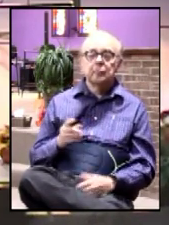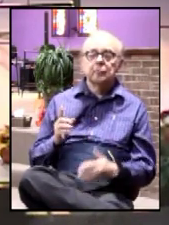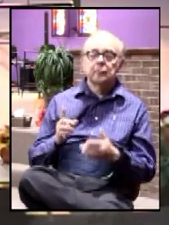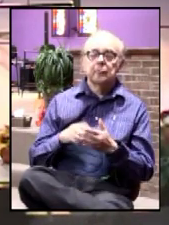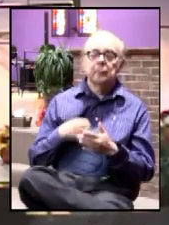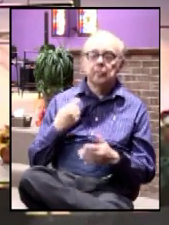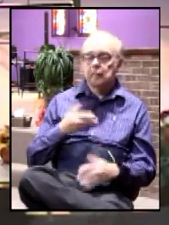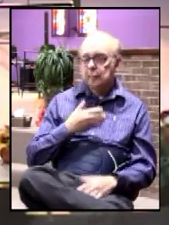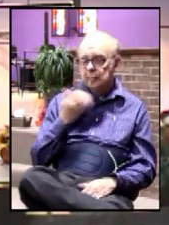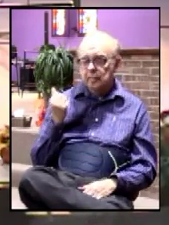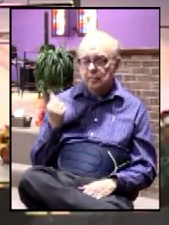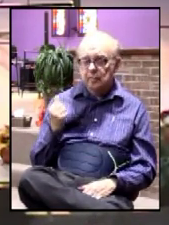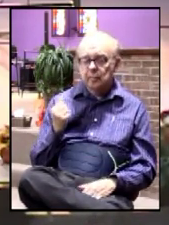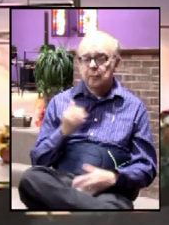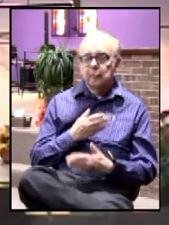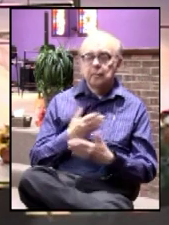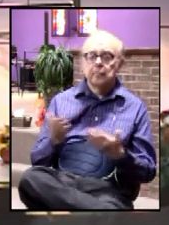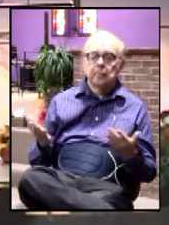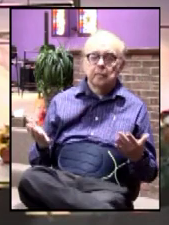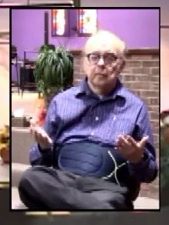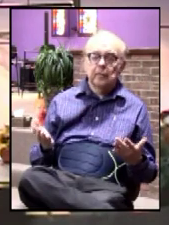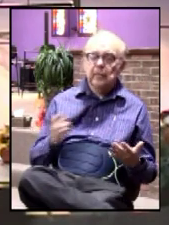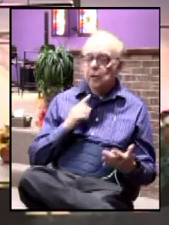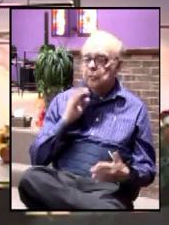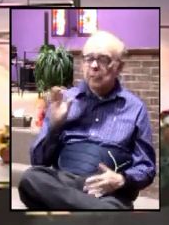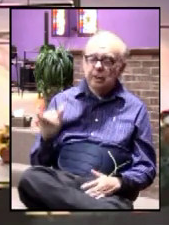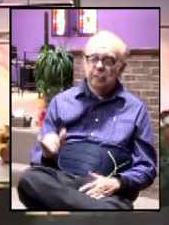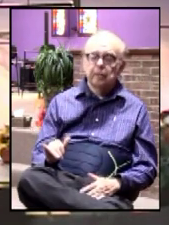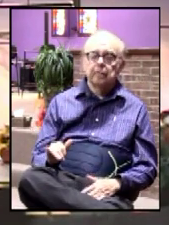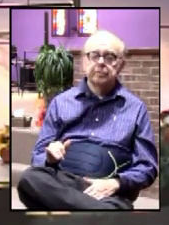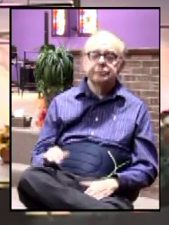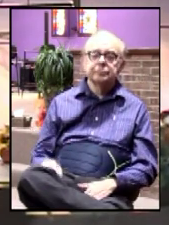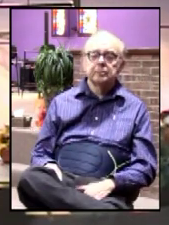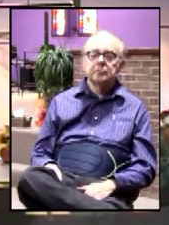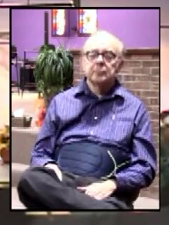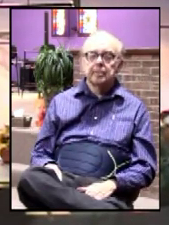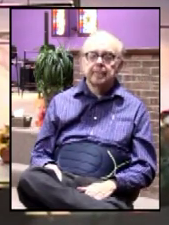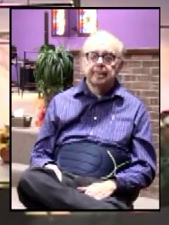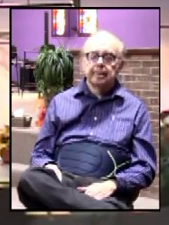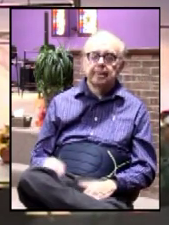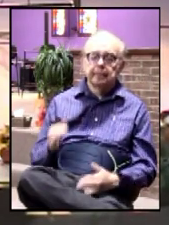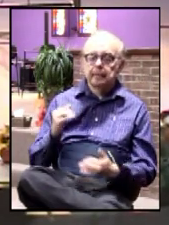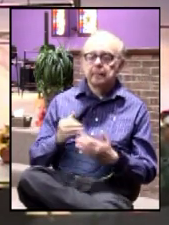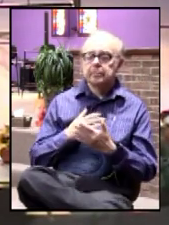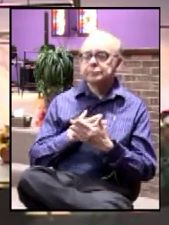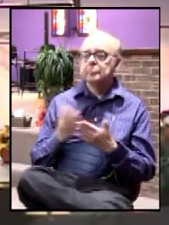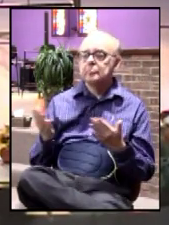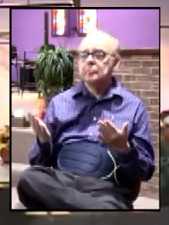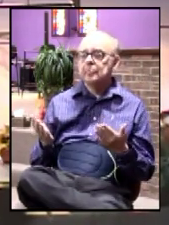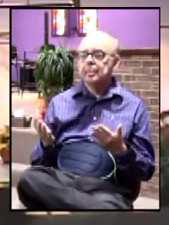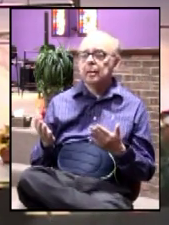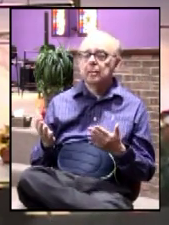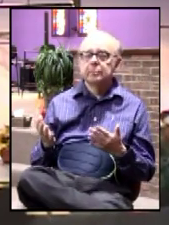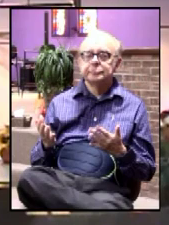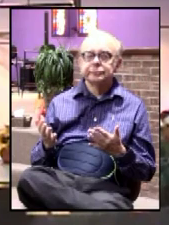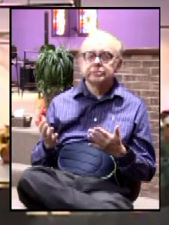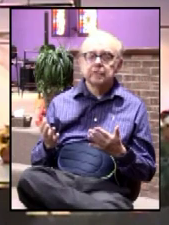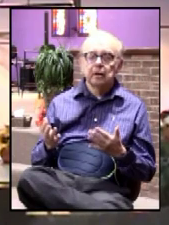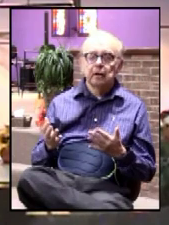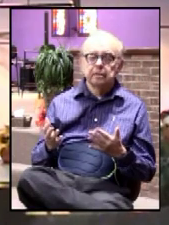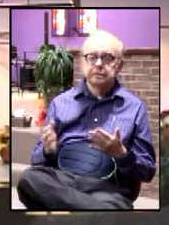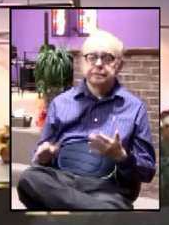And sometimes we forget these things are eternal. And the last thing